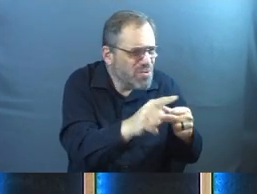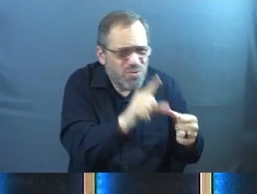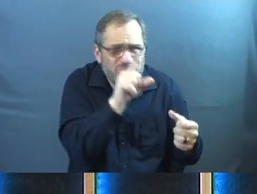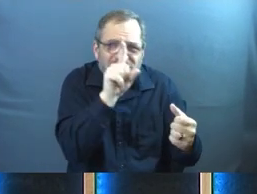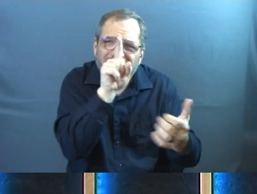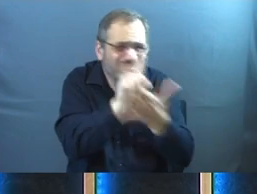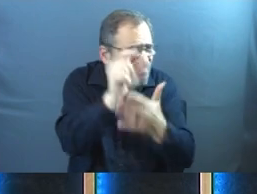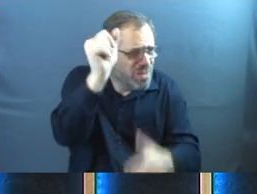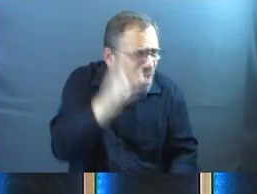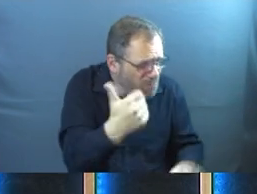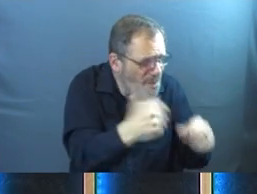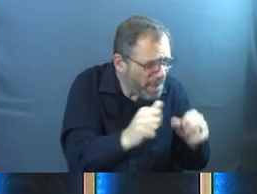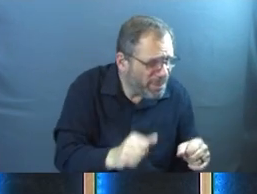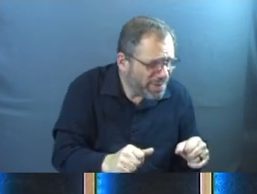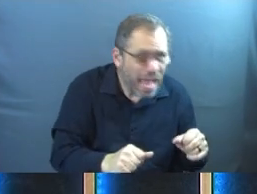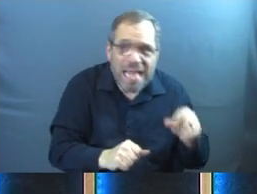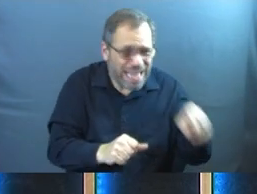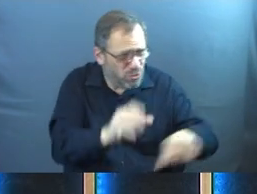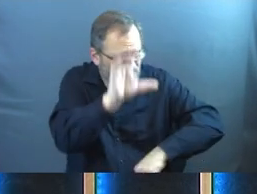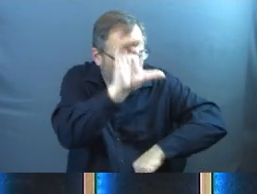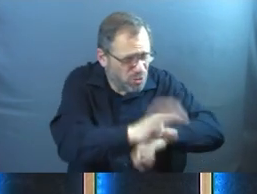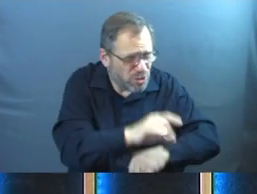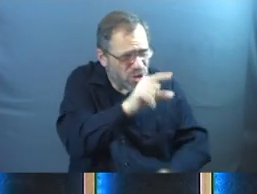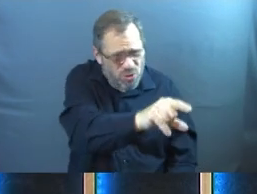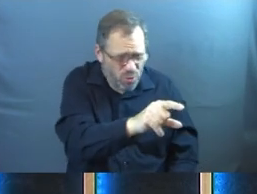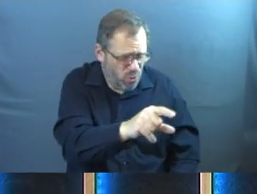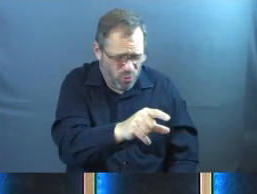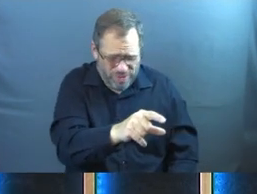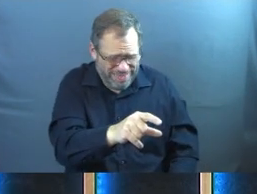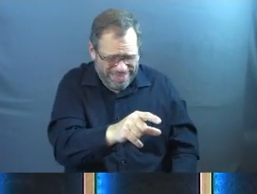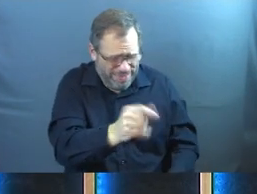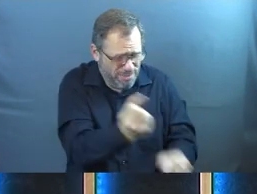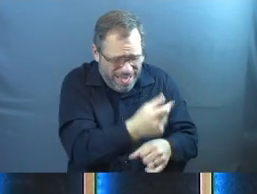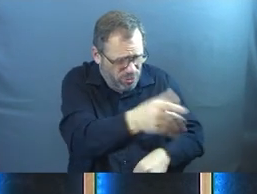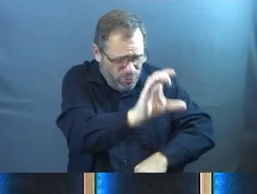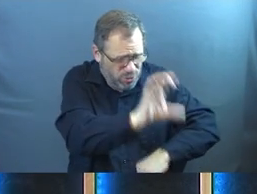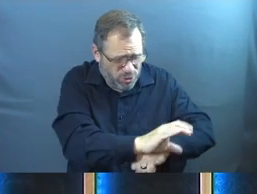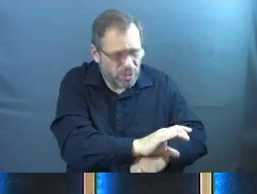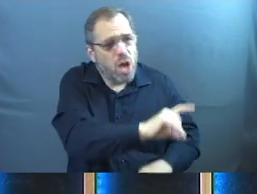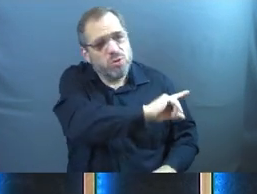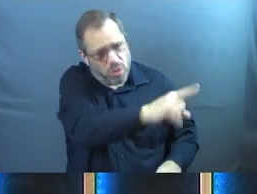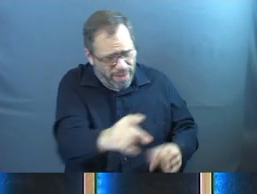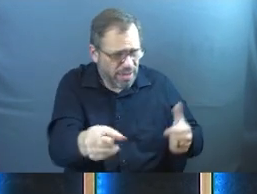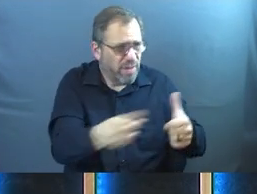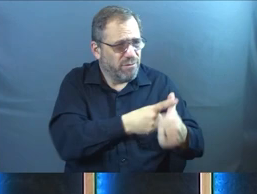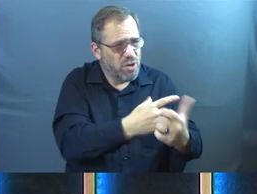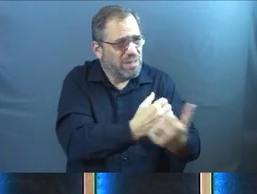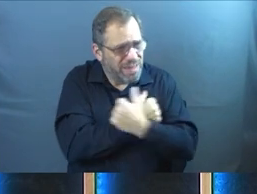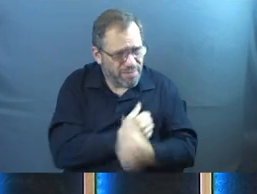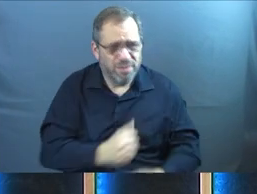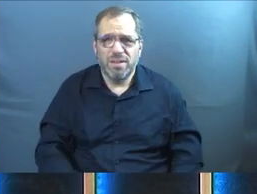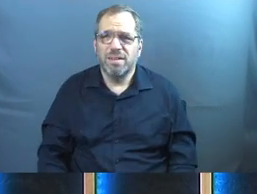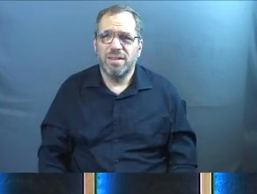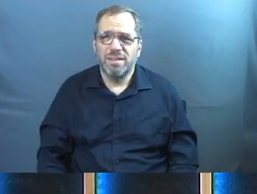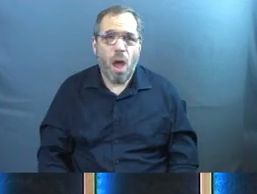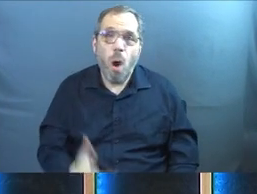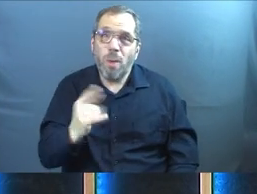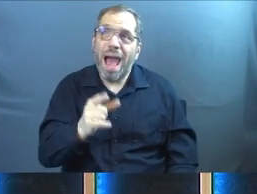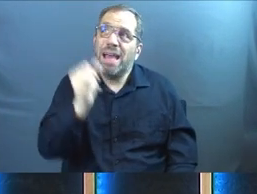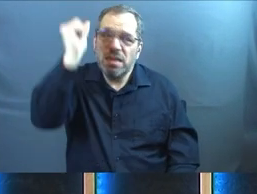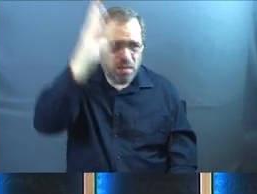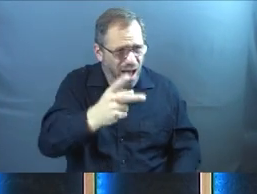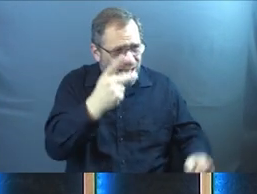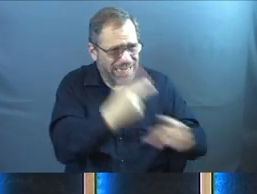love with God? He says, as a church, that's what should define you. So go back to your first love. Because